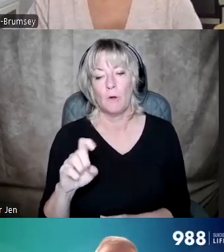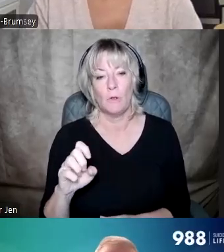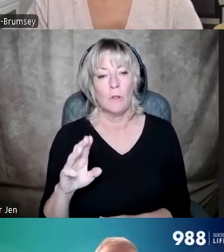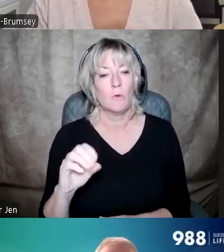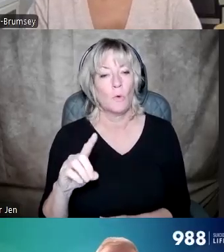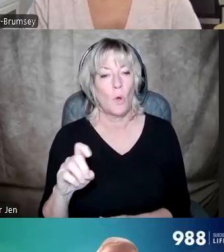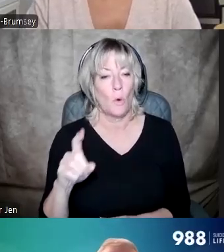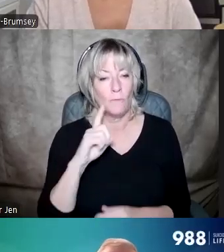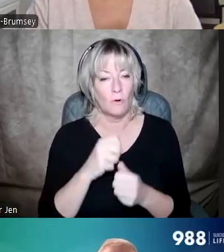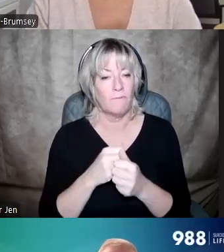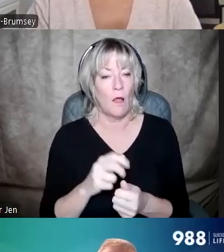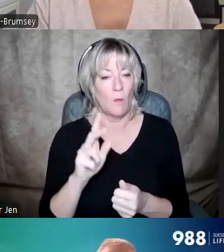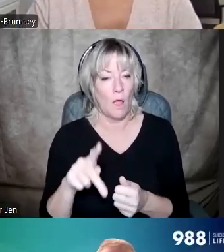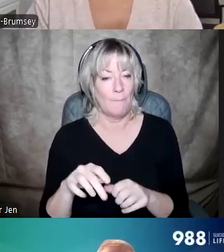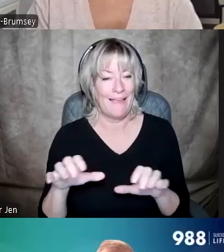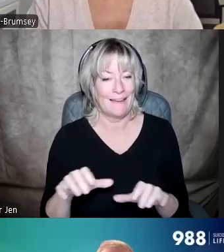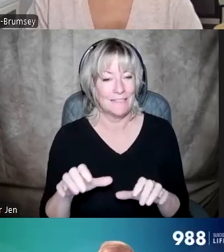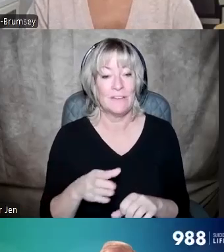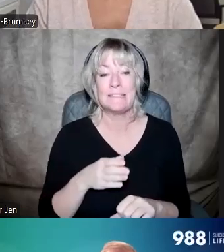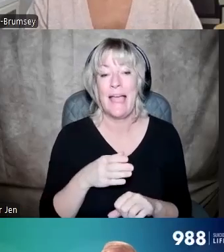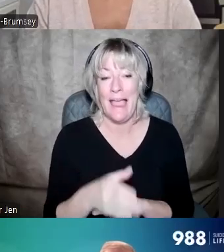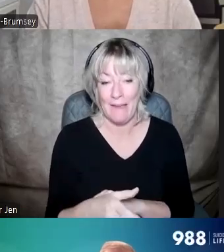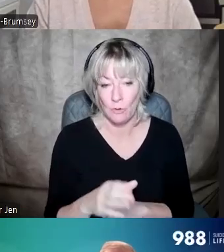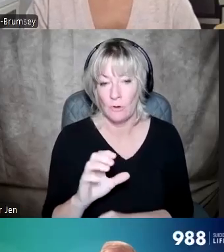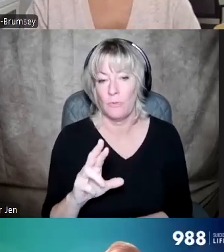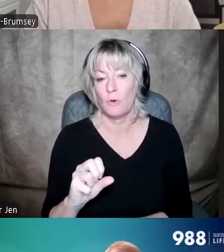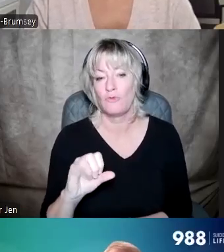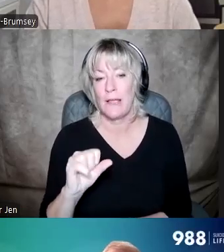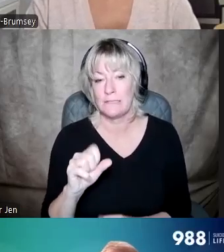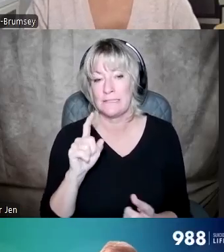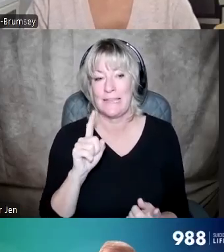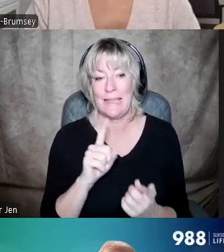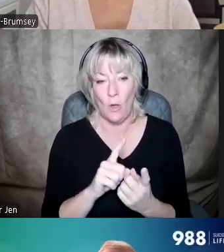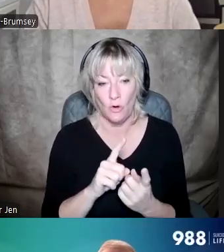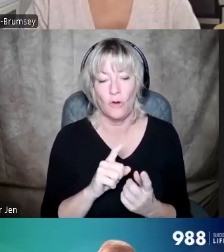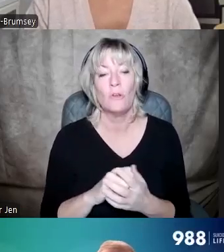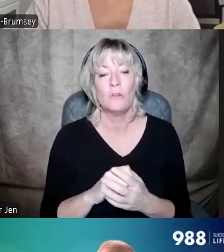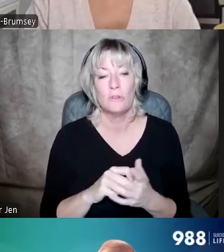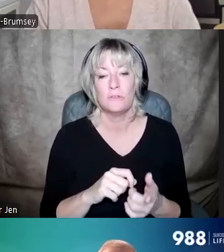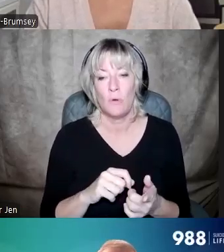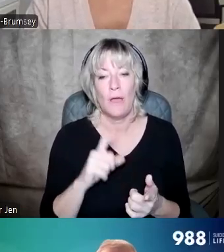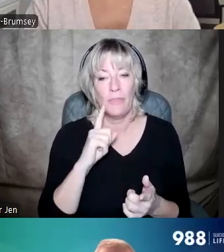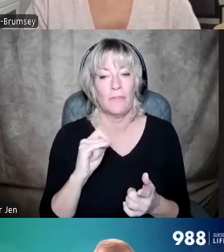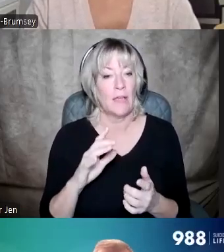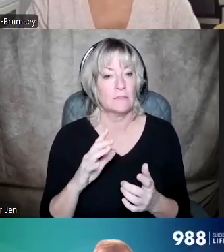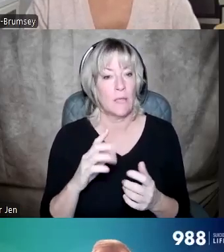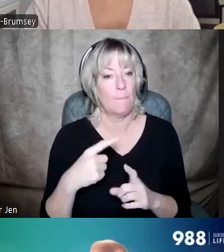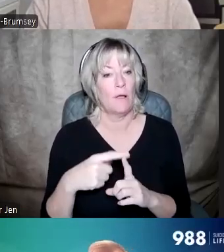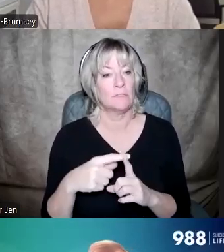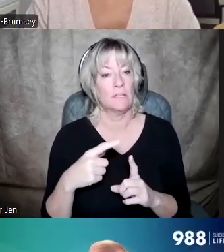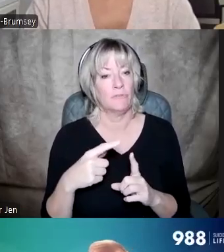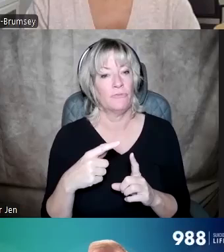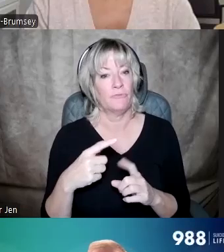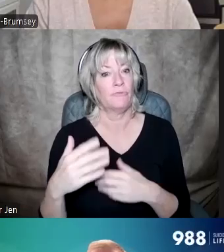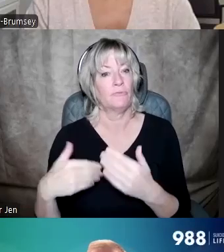follow-up activities following crisis encounters. So that I think is a move in a very positive